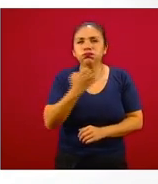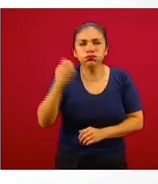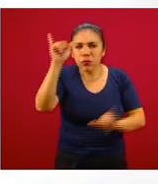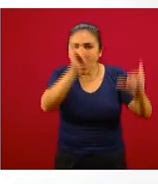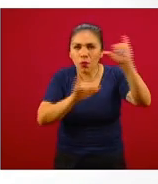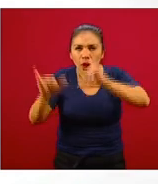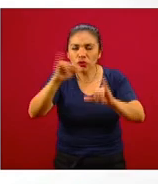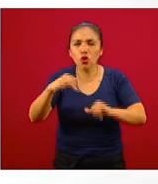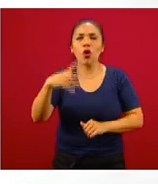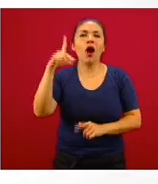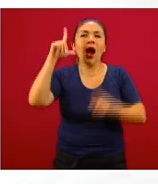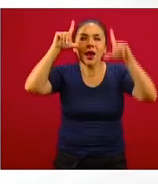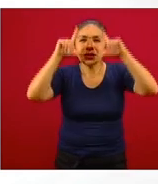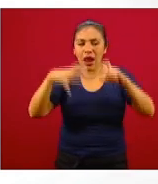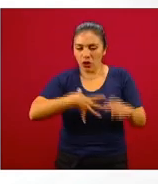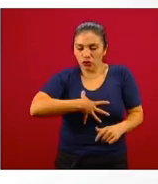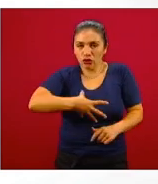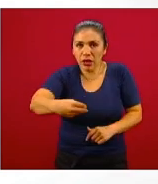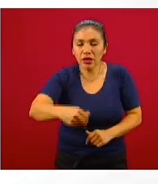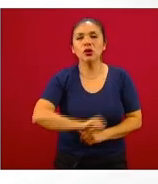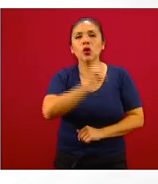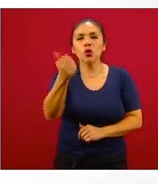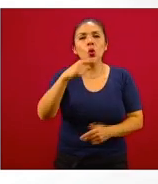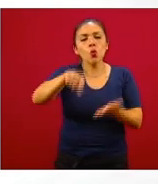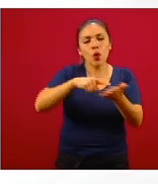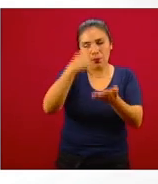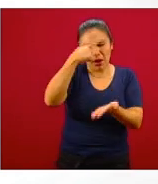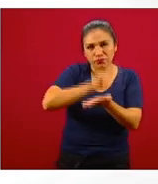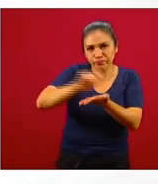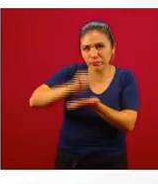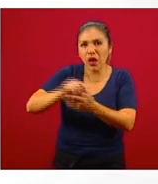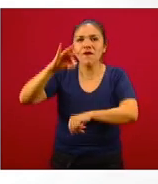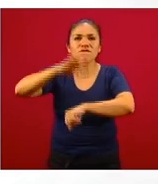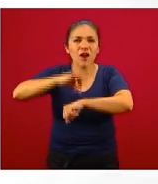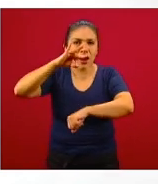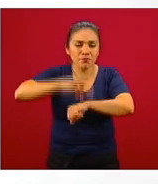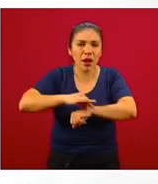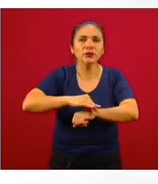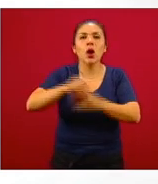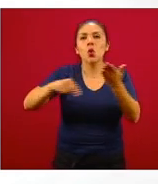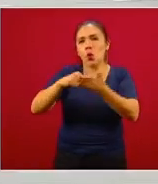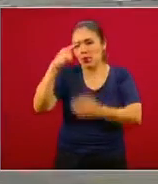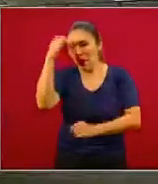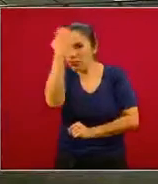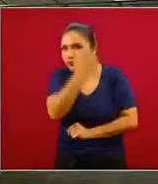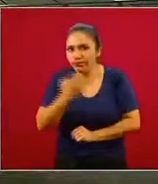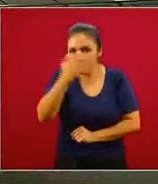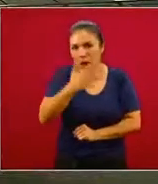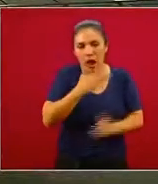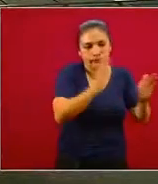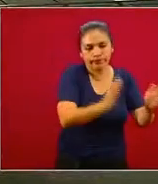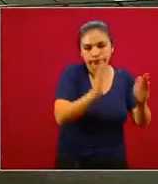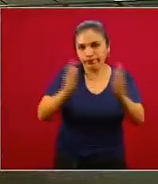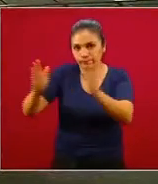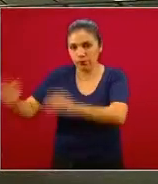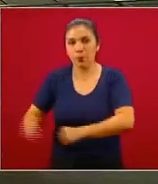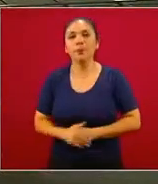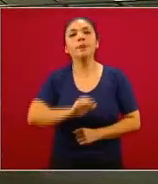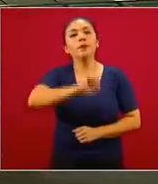have X-rays here, we're going to have a septic area, pharmacy, and also diagnosis